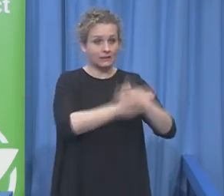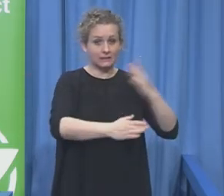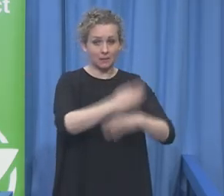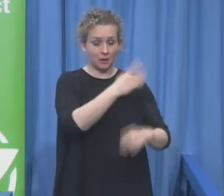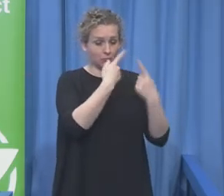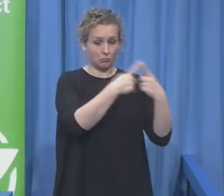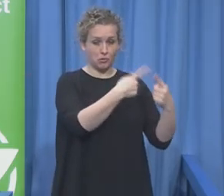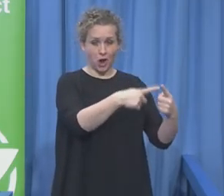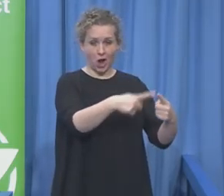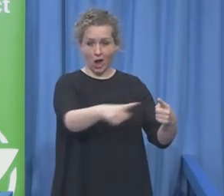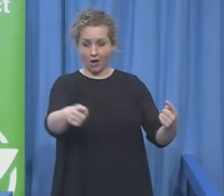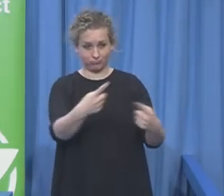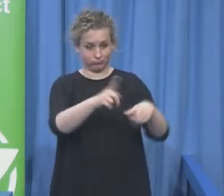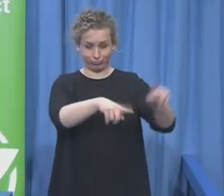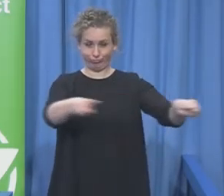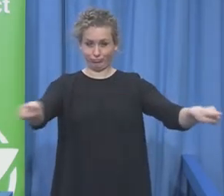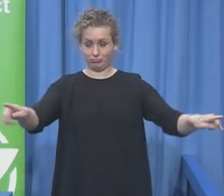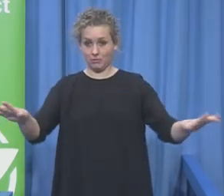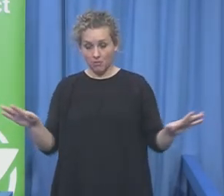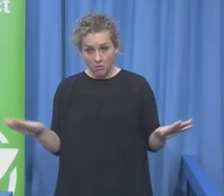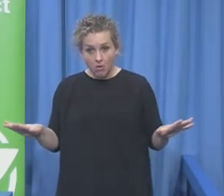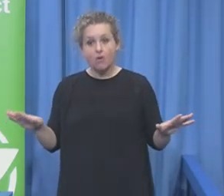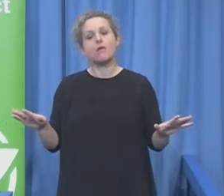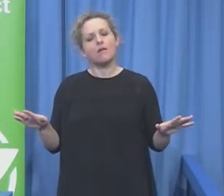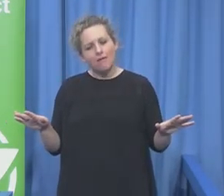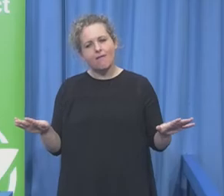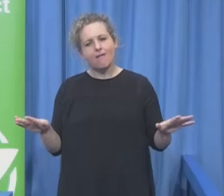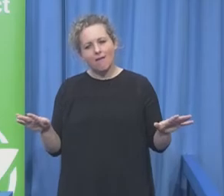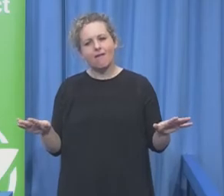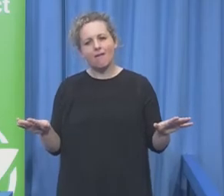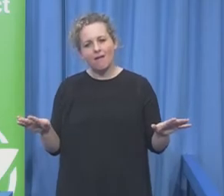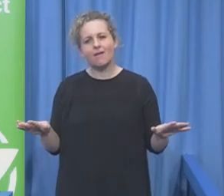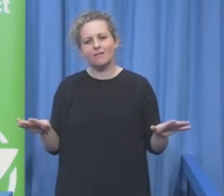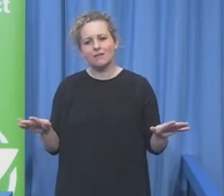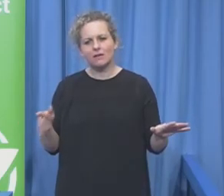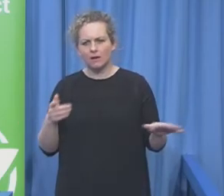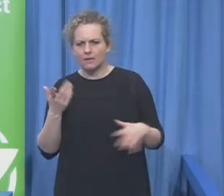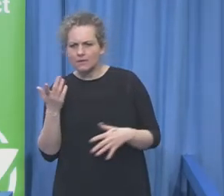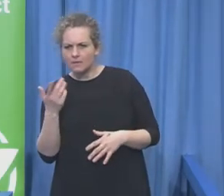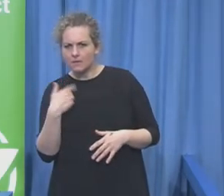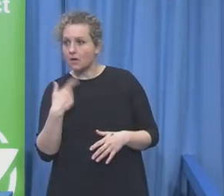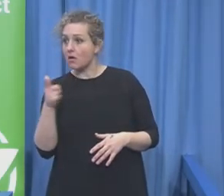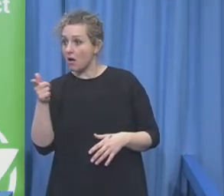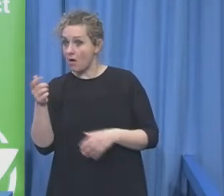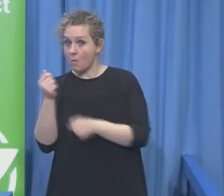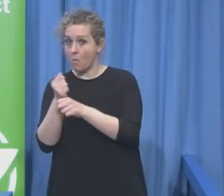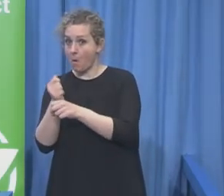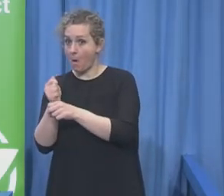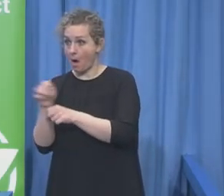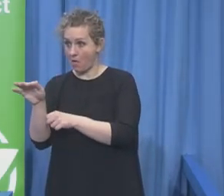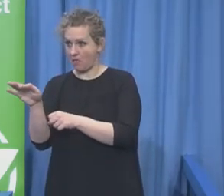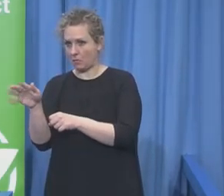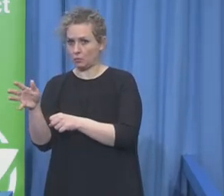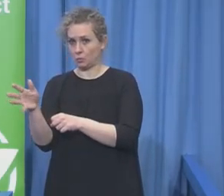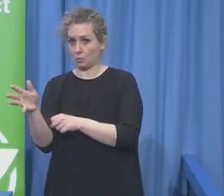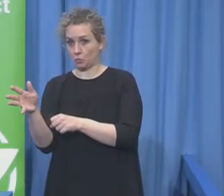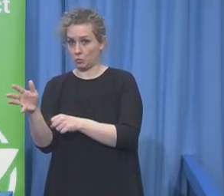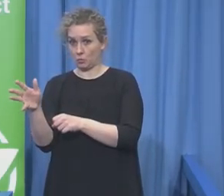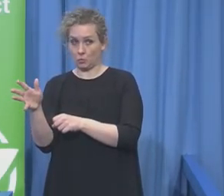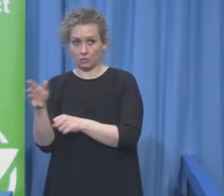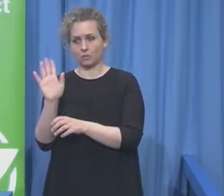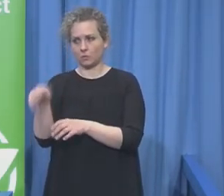we're talking about, the train and deploy as well as the train and hire, is targeted towards scale. We're also working